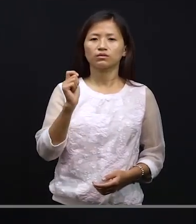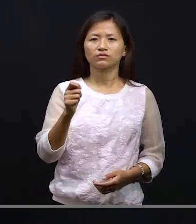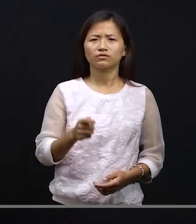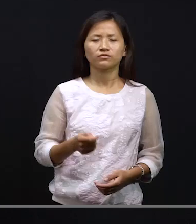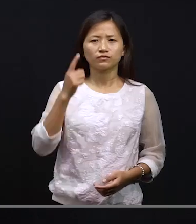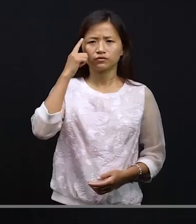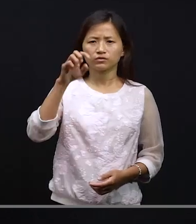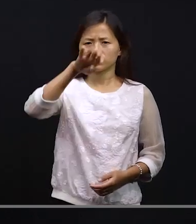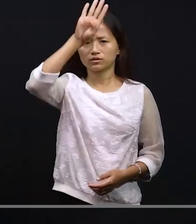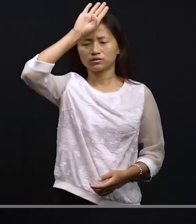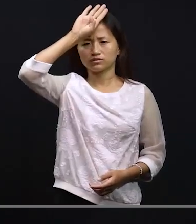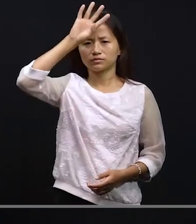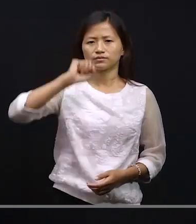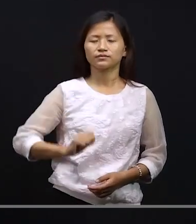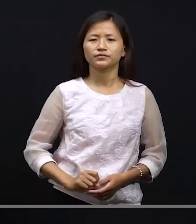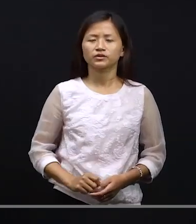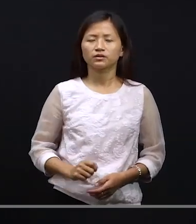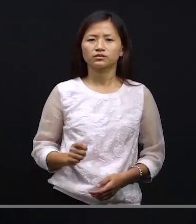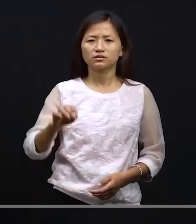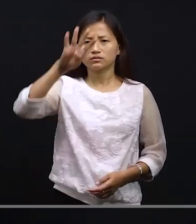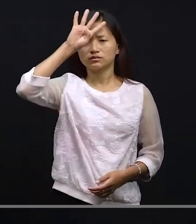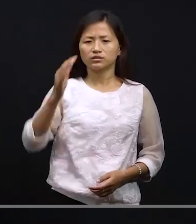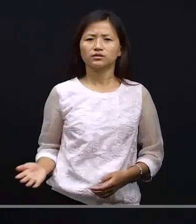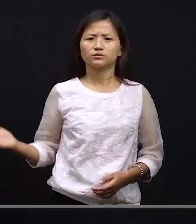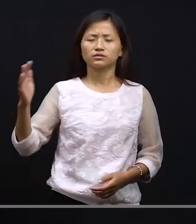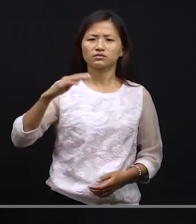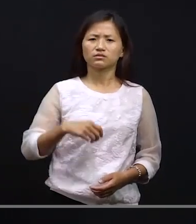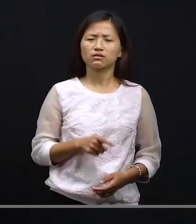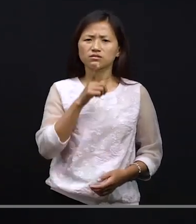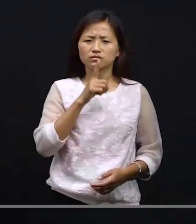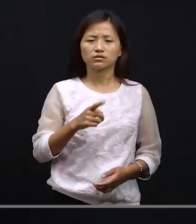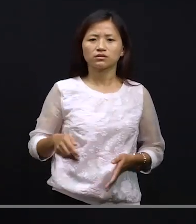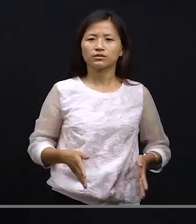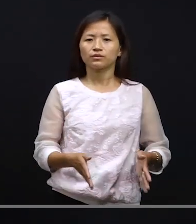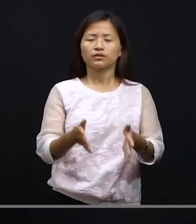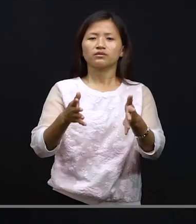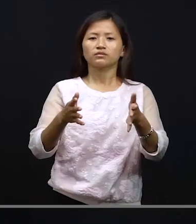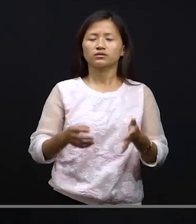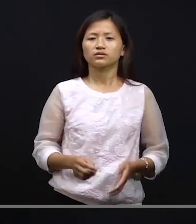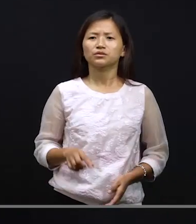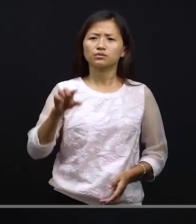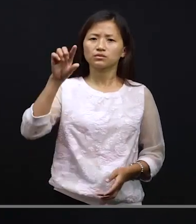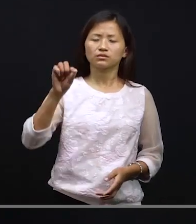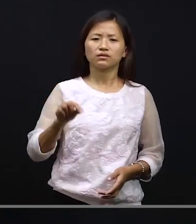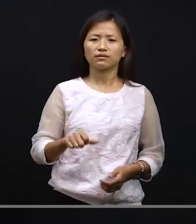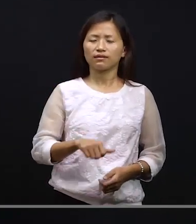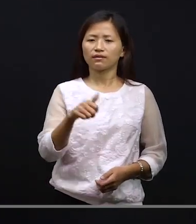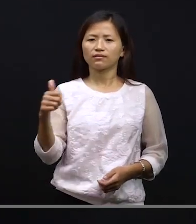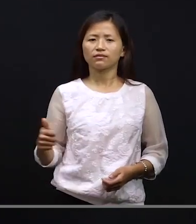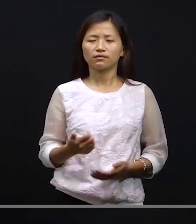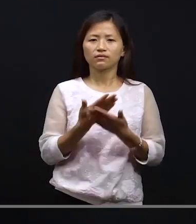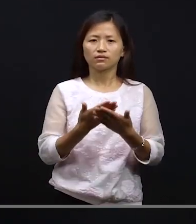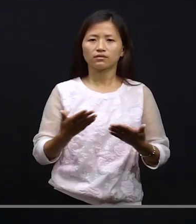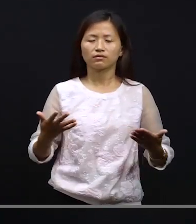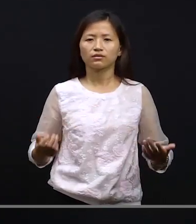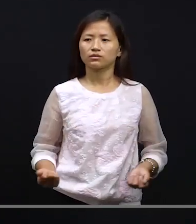king, because the king came in such a way that he feels that he can do anything because he had the